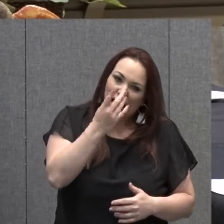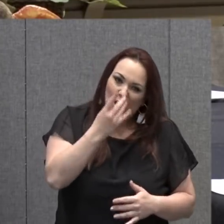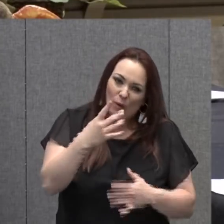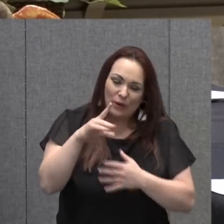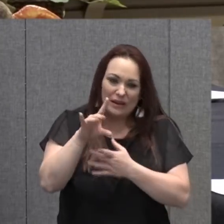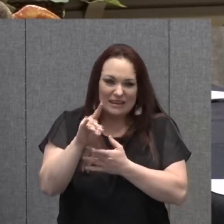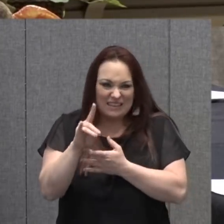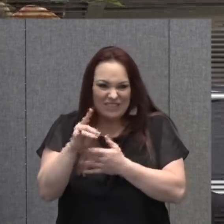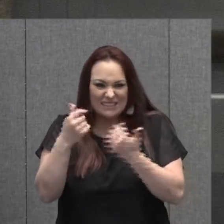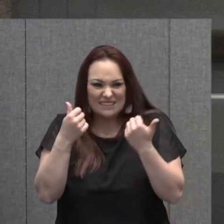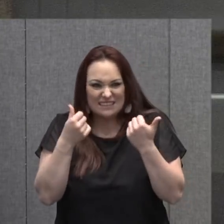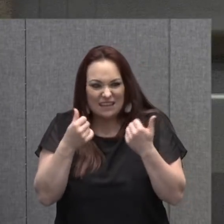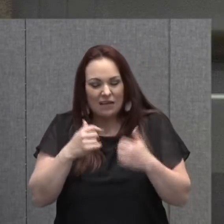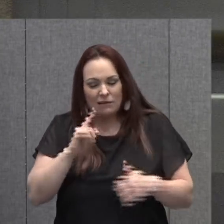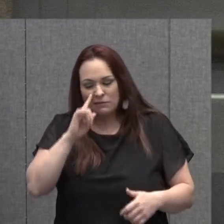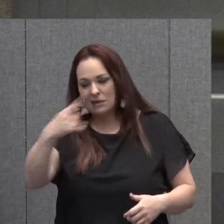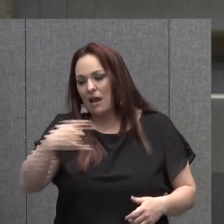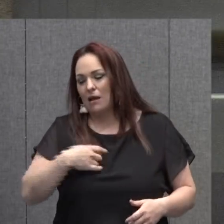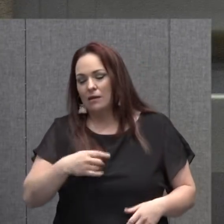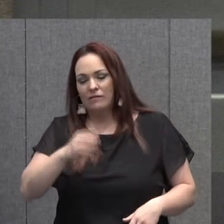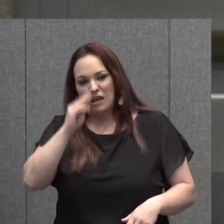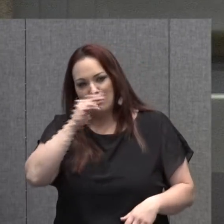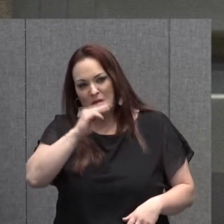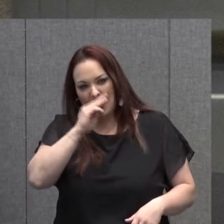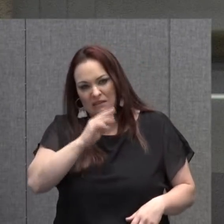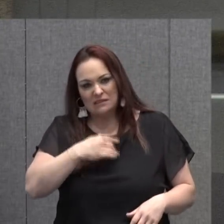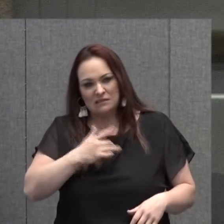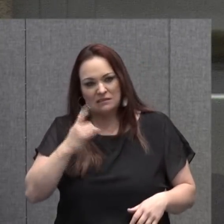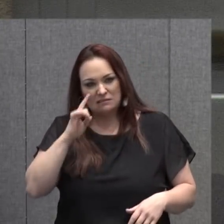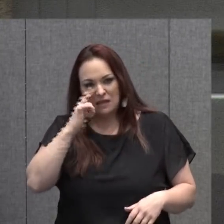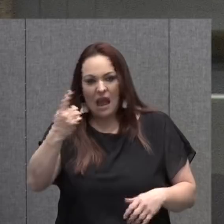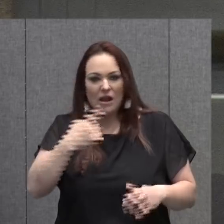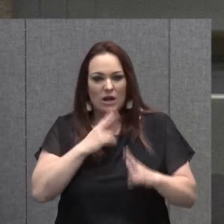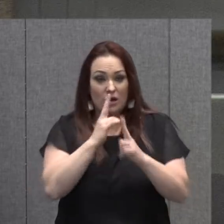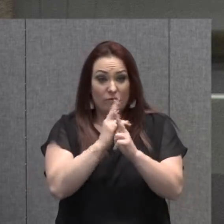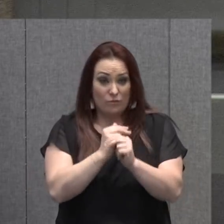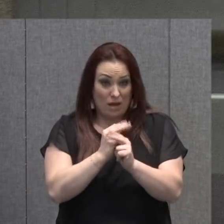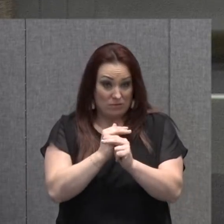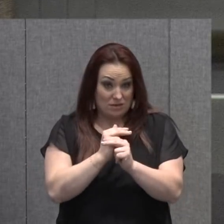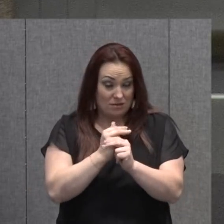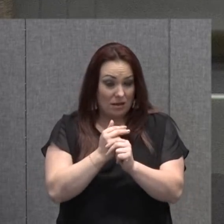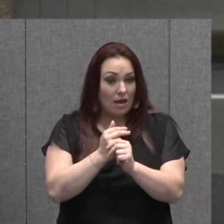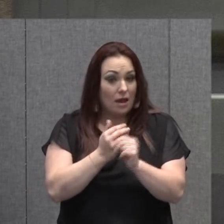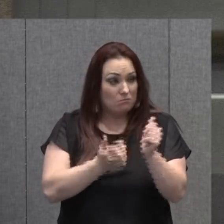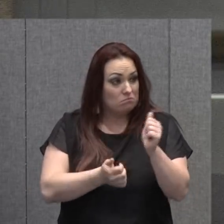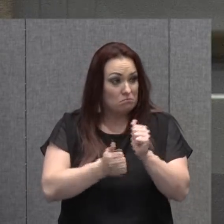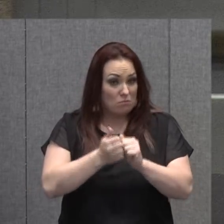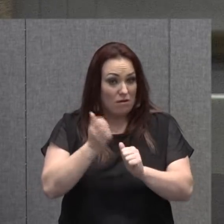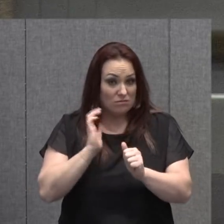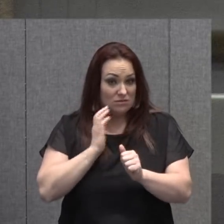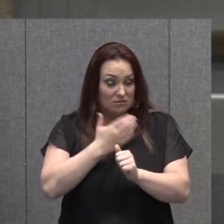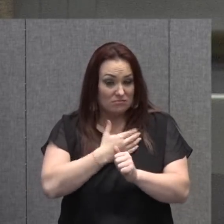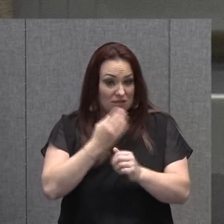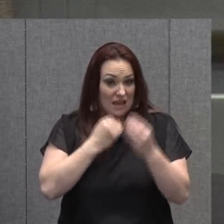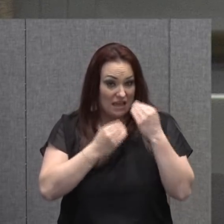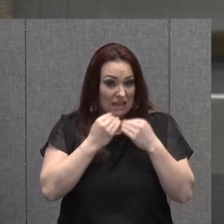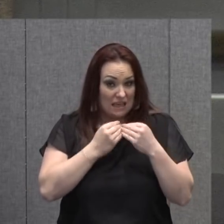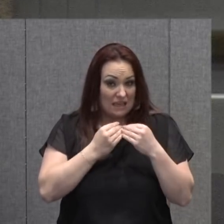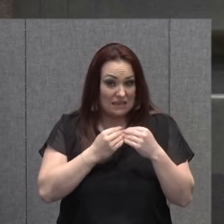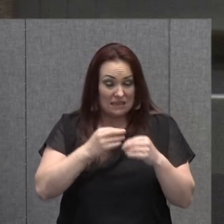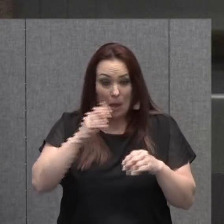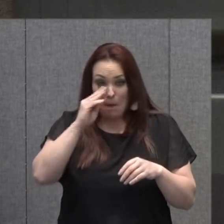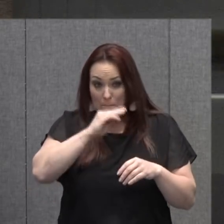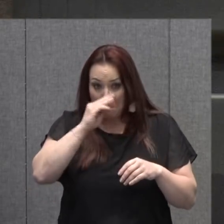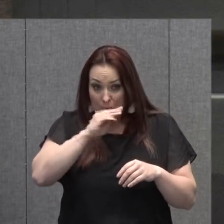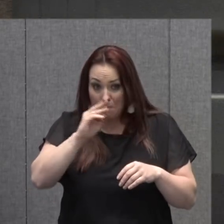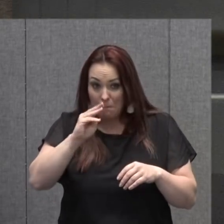eating mice and rabbits. And that's pretty much what coyotes around here in our area, their main source